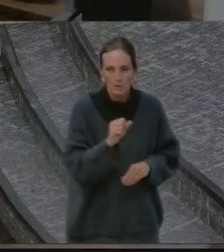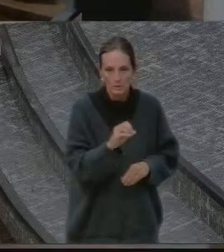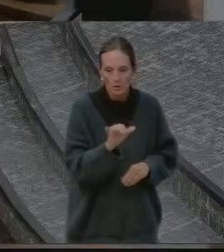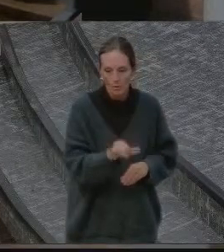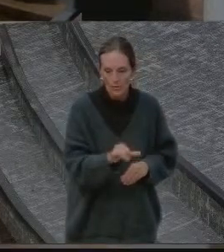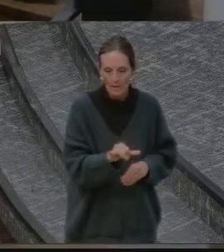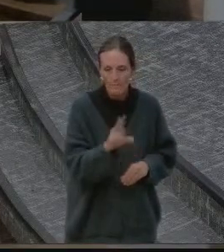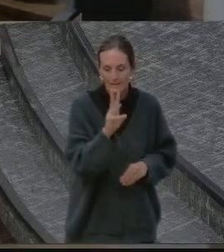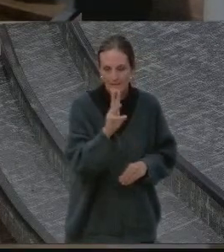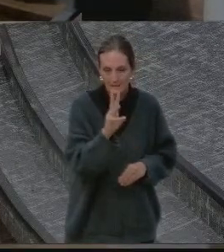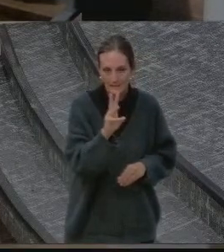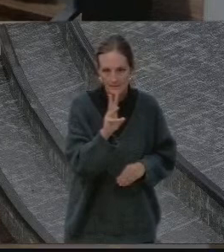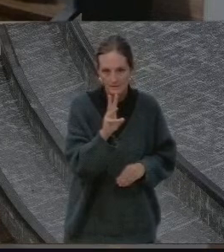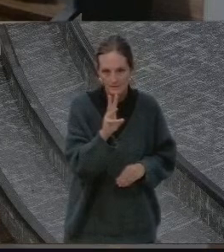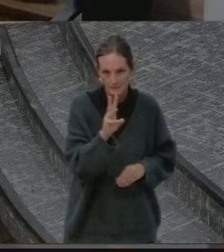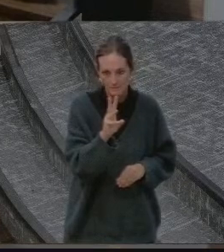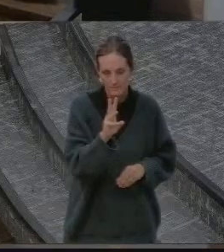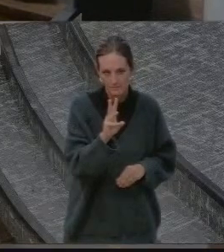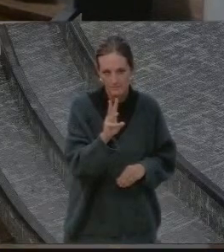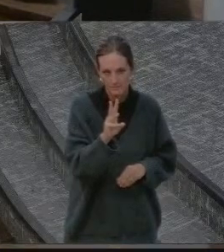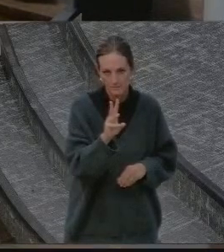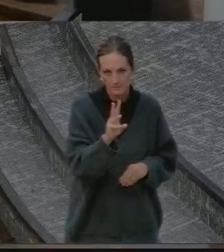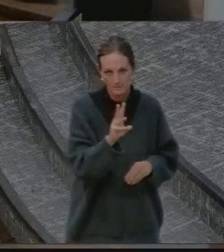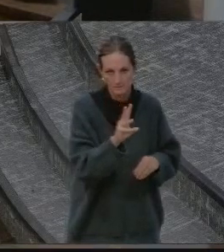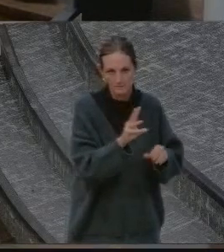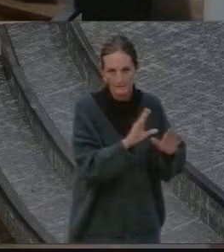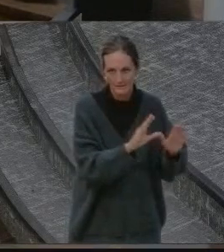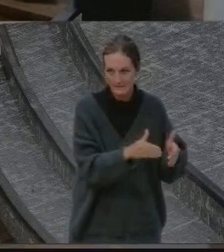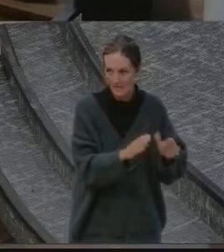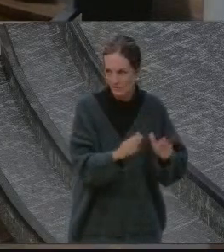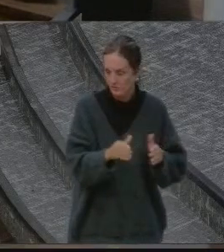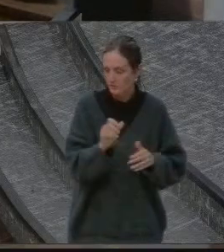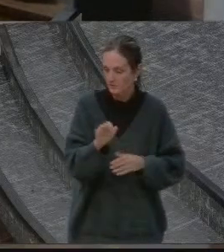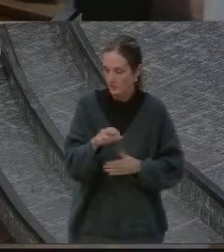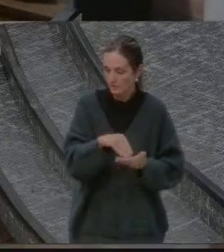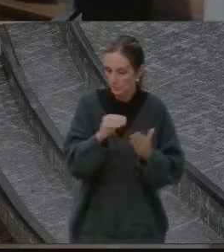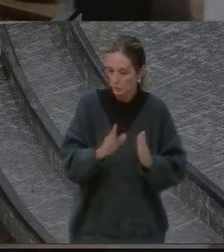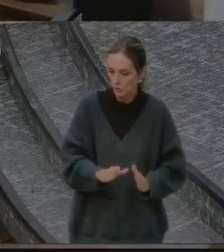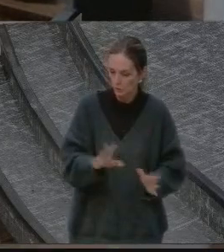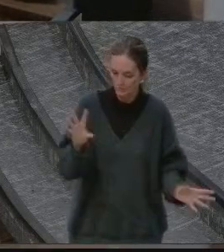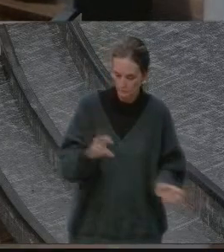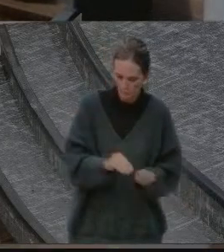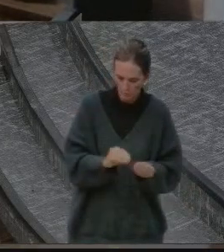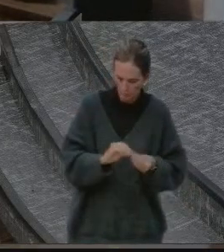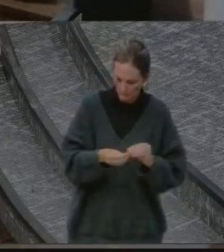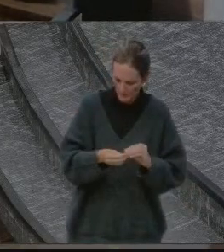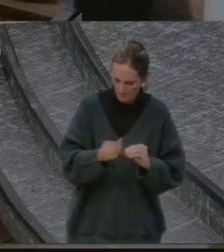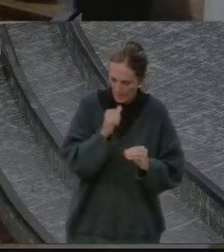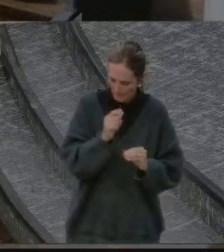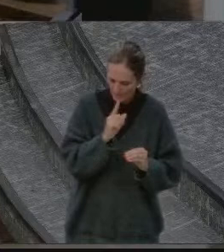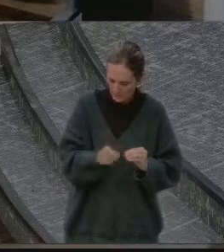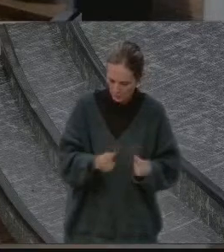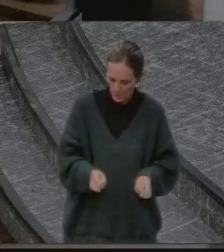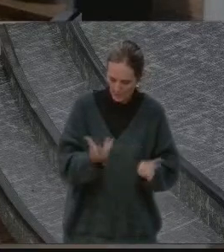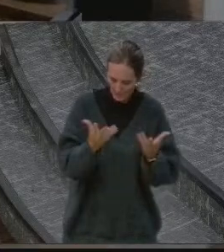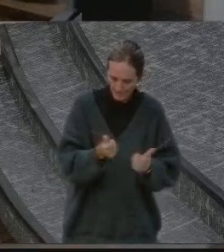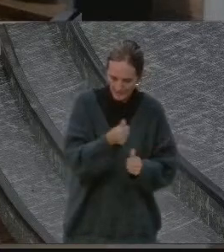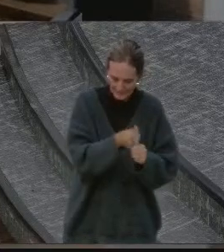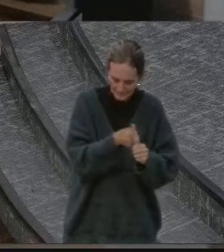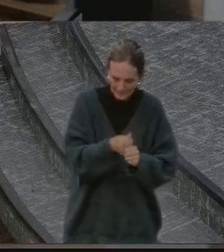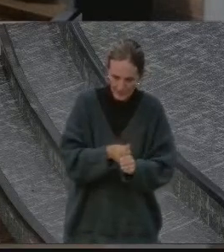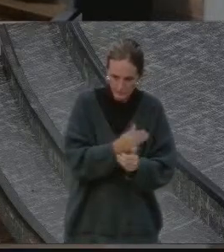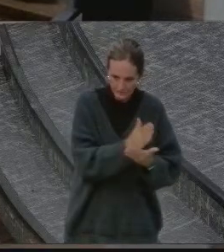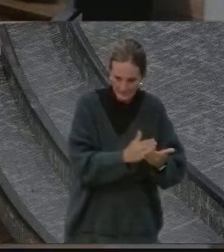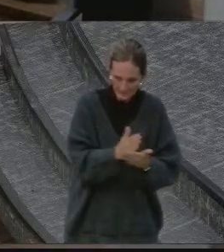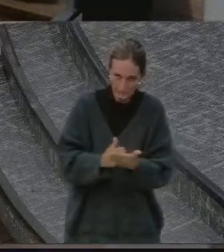6 sections of students. So I don't know exactly how many students are in each section that are assigned to